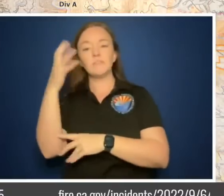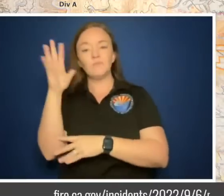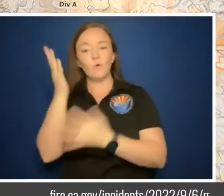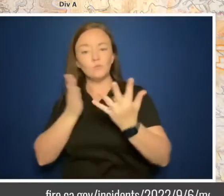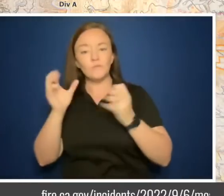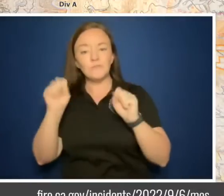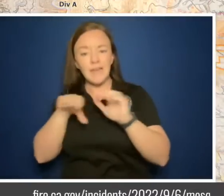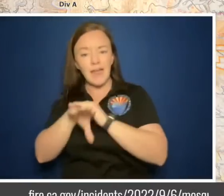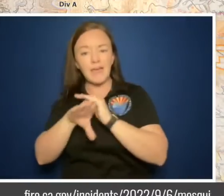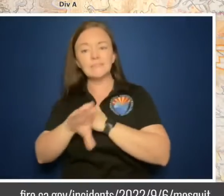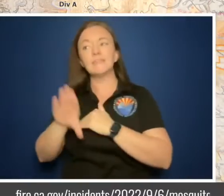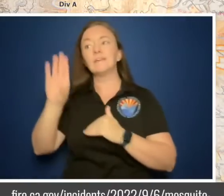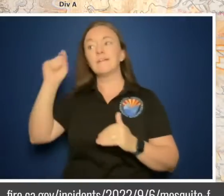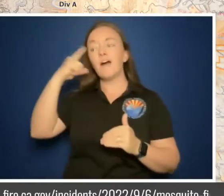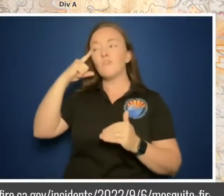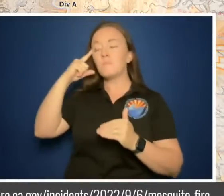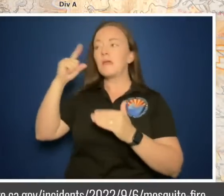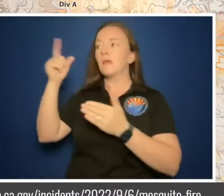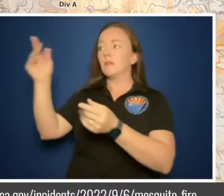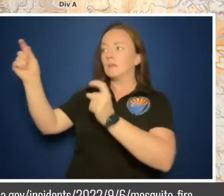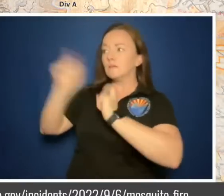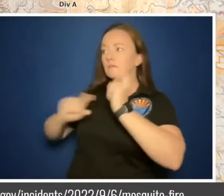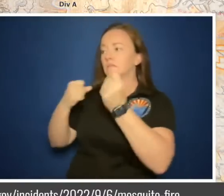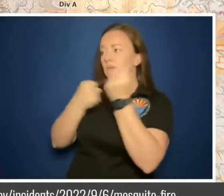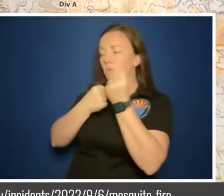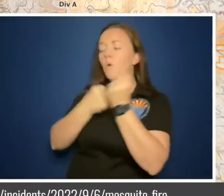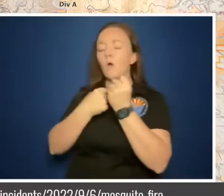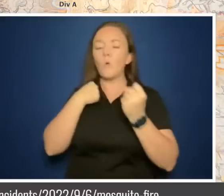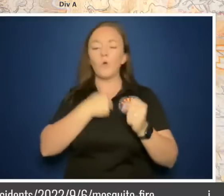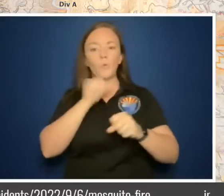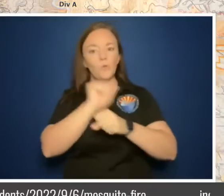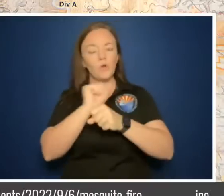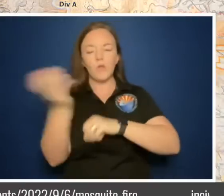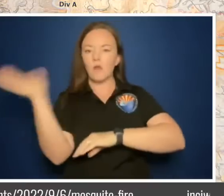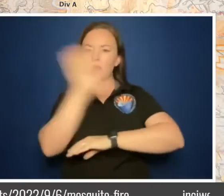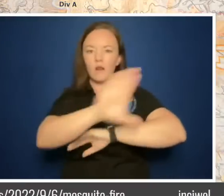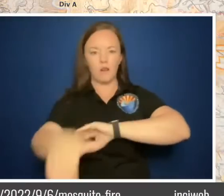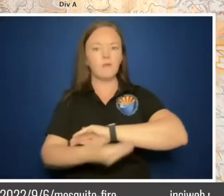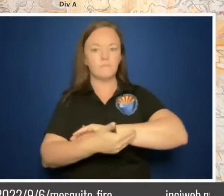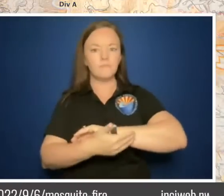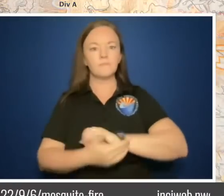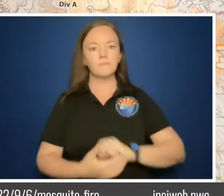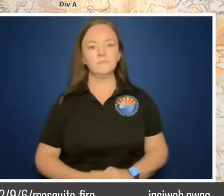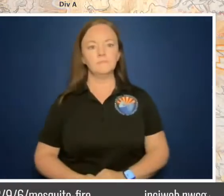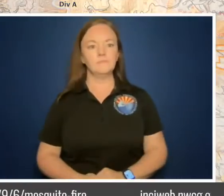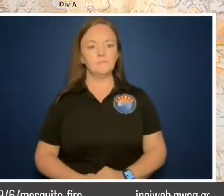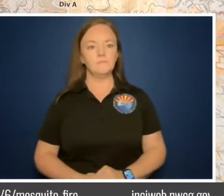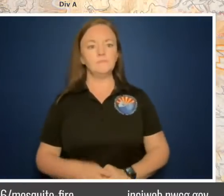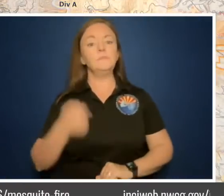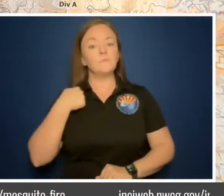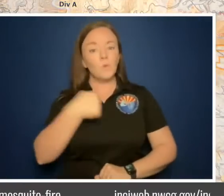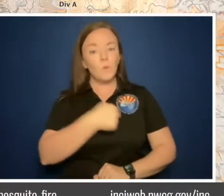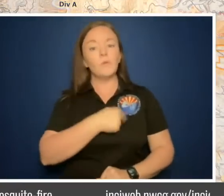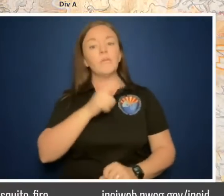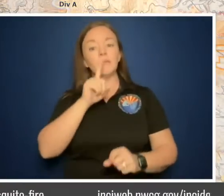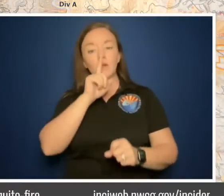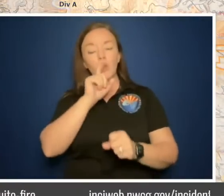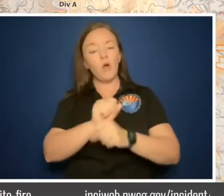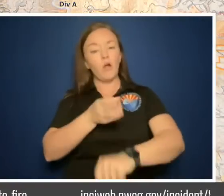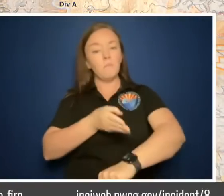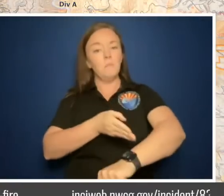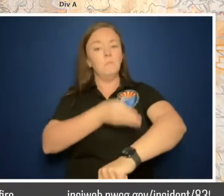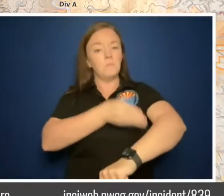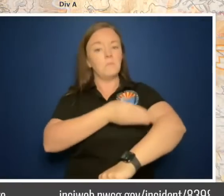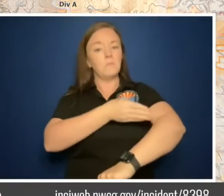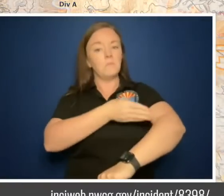government partners. We are working around the clock, I can assure you that. But we are making small gains. If you can see, there's some black line on the map